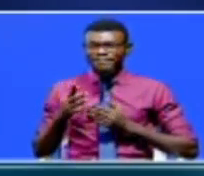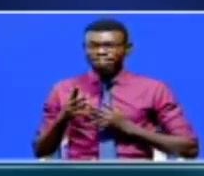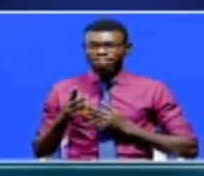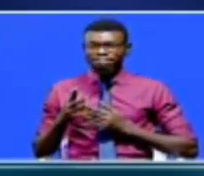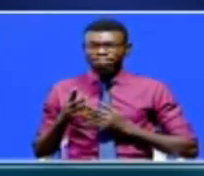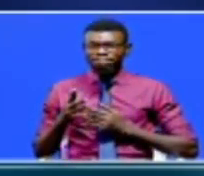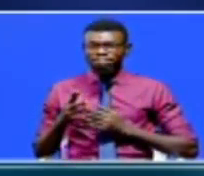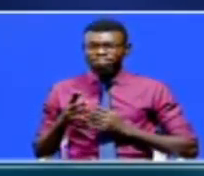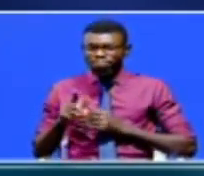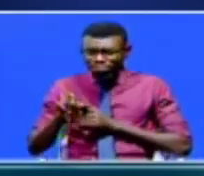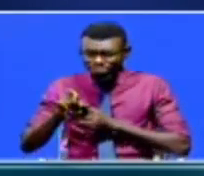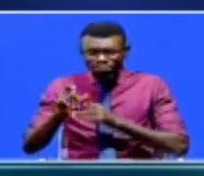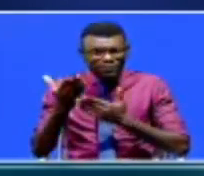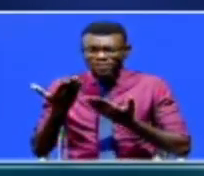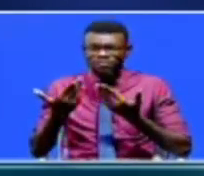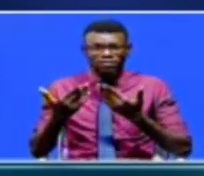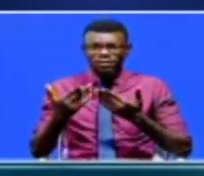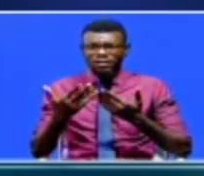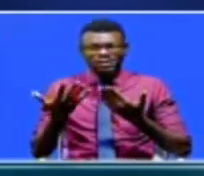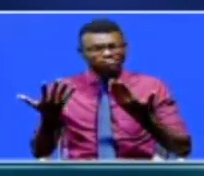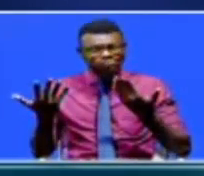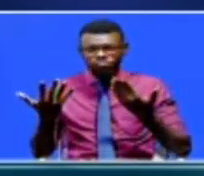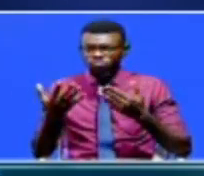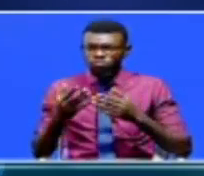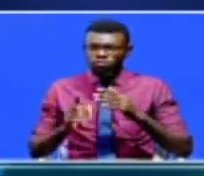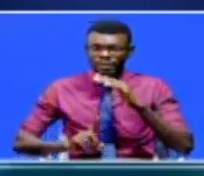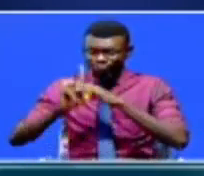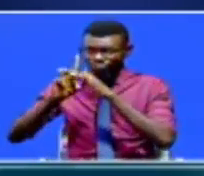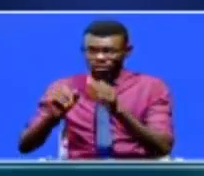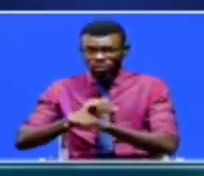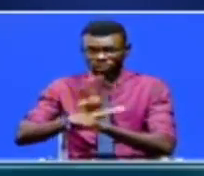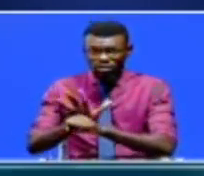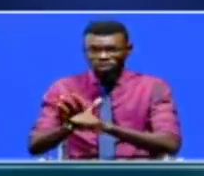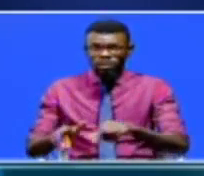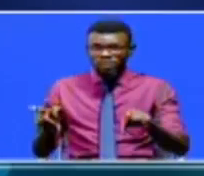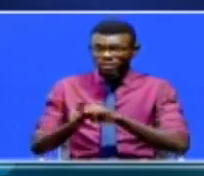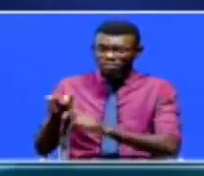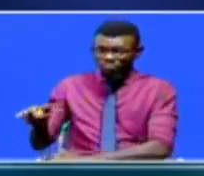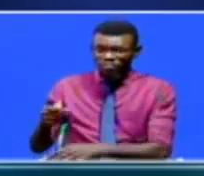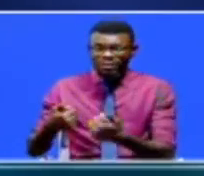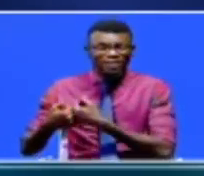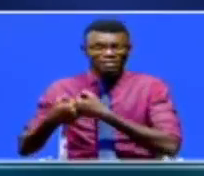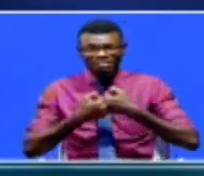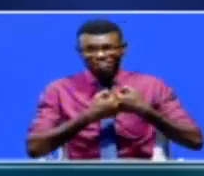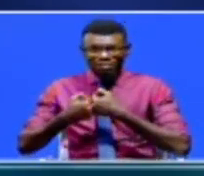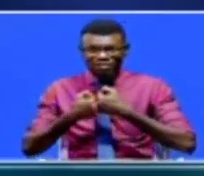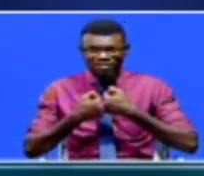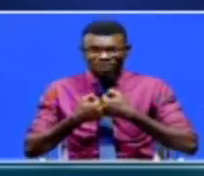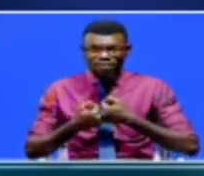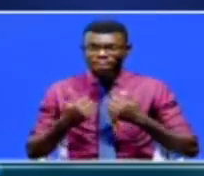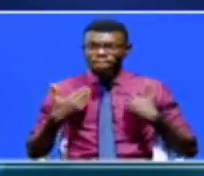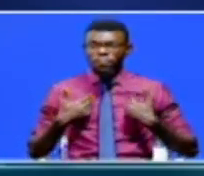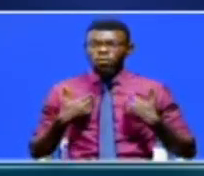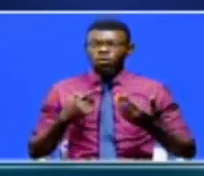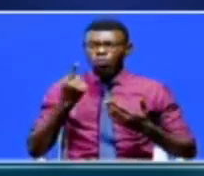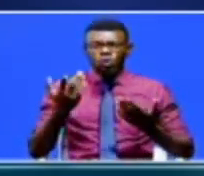be COVID-19 positive. Mm-hmm. The third pitfall of using this rapid test is that those who have